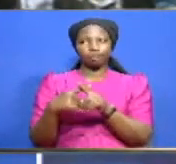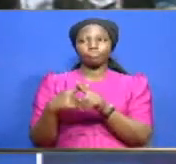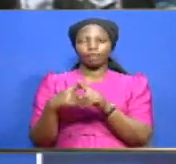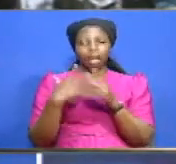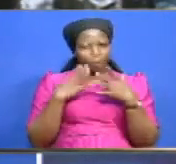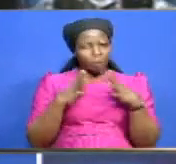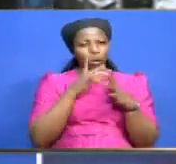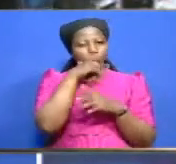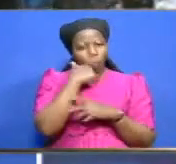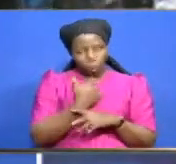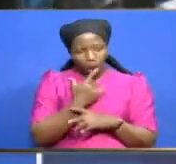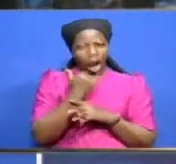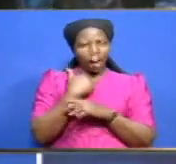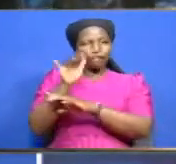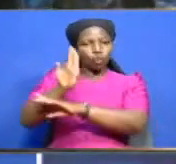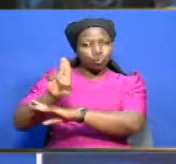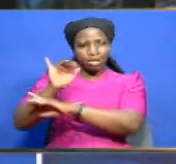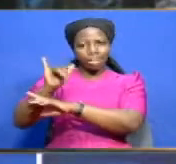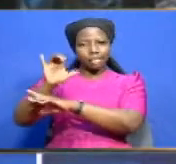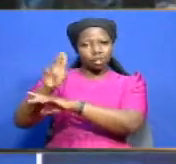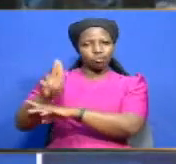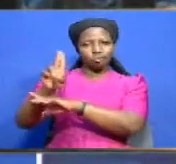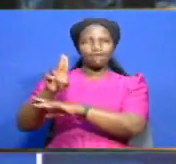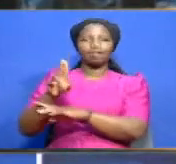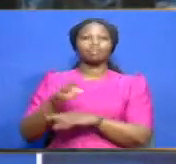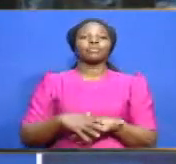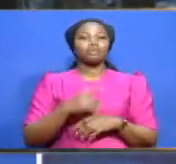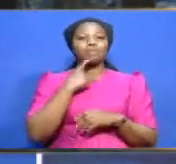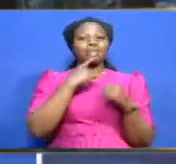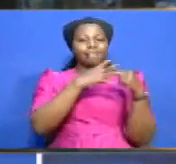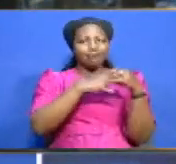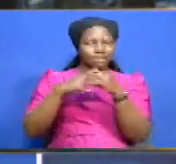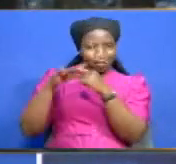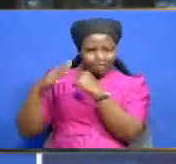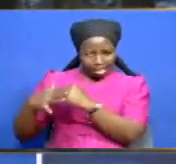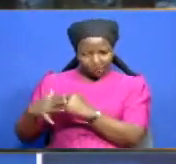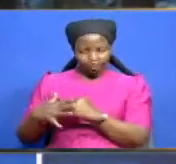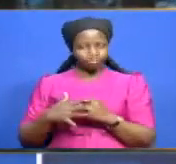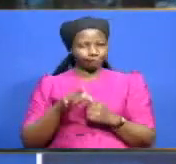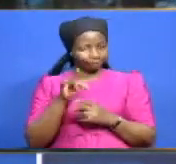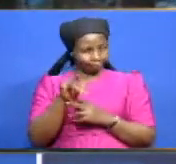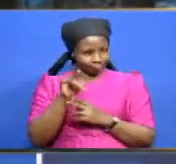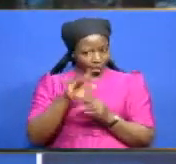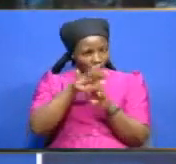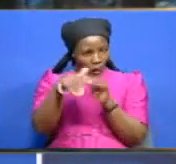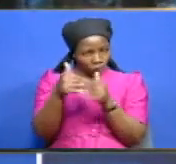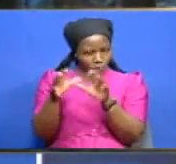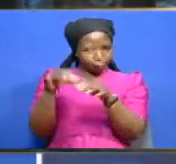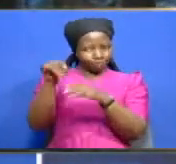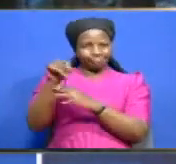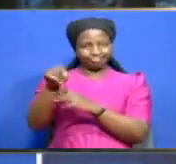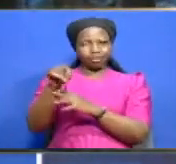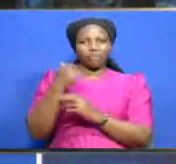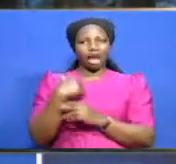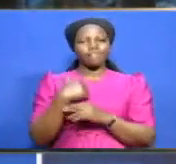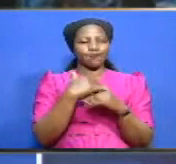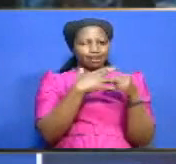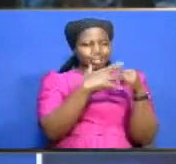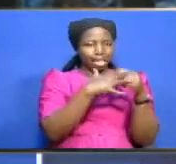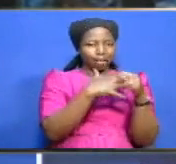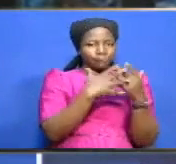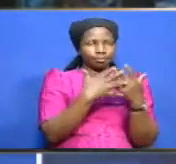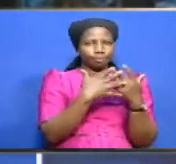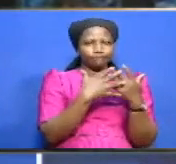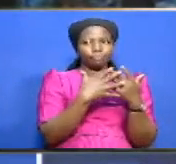is 199. Out of this, we have had 90 discharges and 73 deaths. As